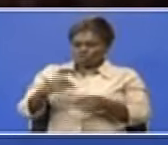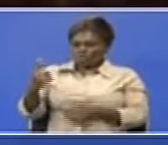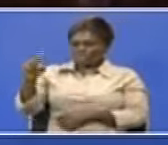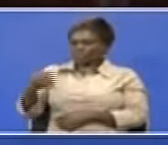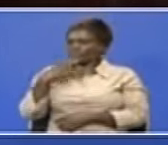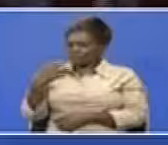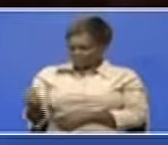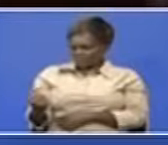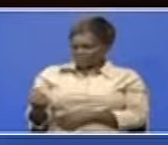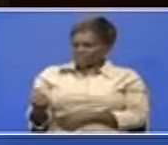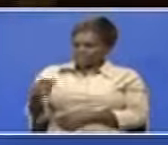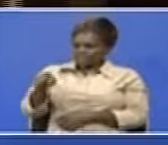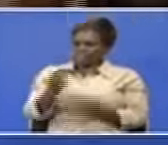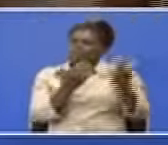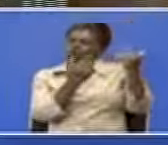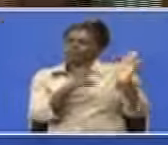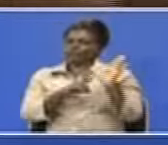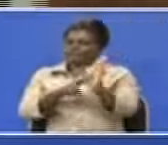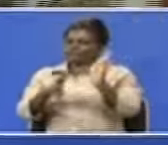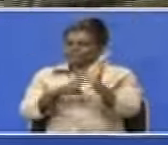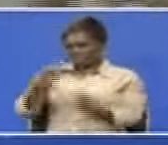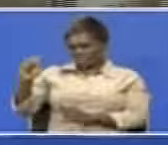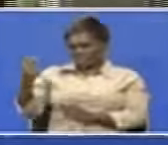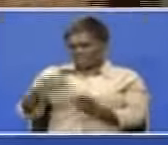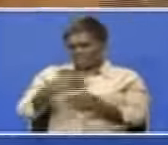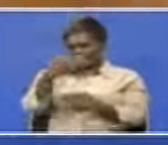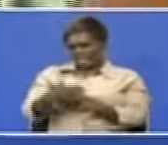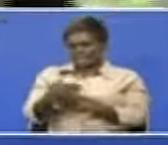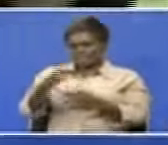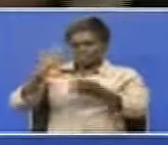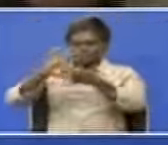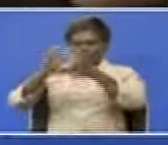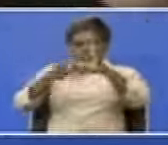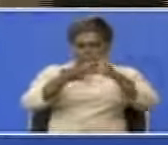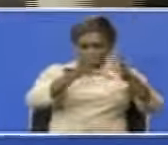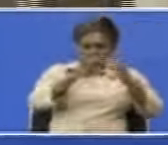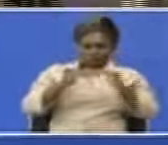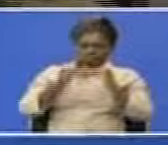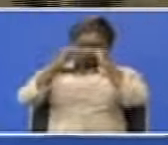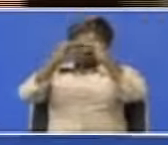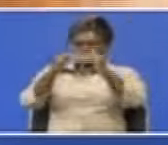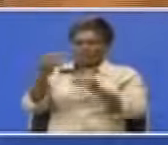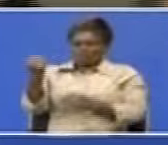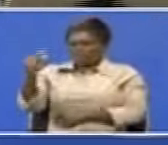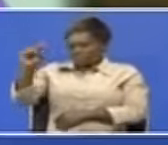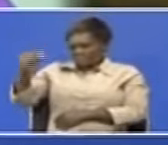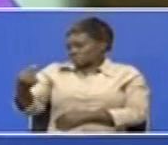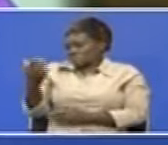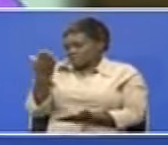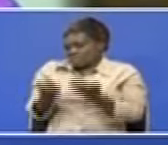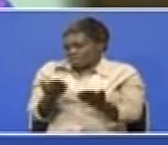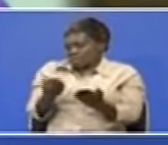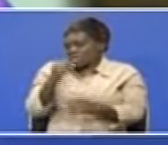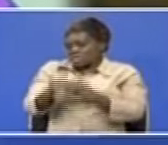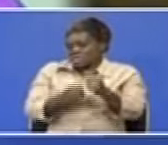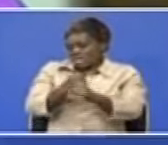race, Kiplagat, who hopes to represent Kenya at the upcoming World Indoor Championships, may be graduating to the 5000 meters race. Maybe